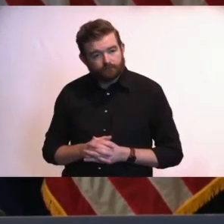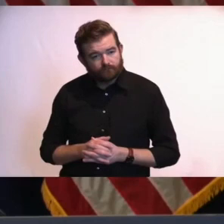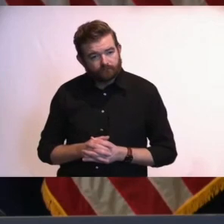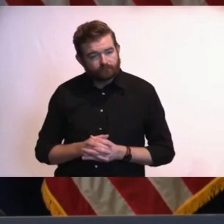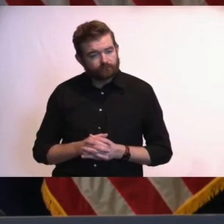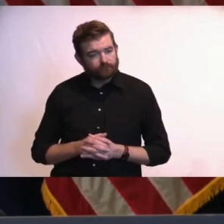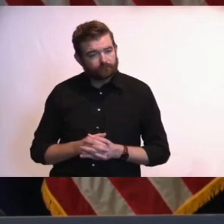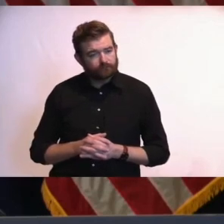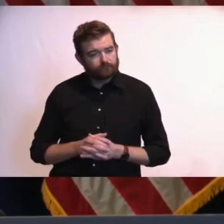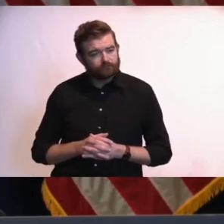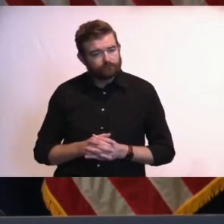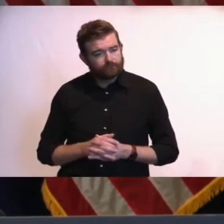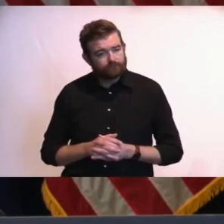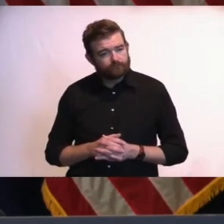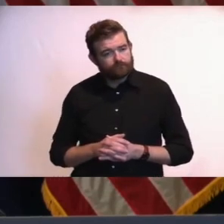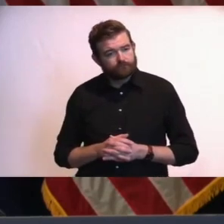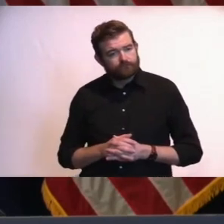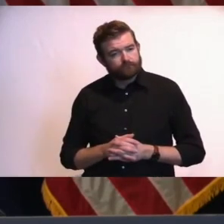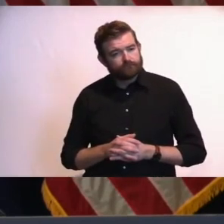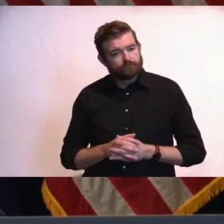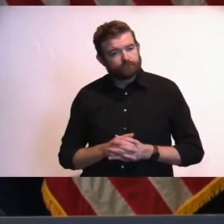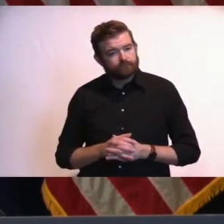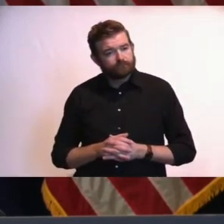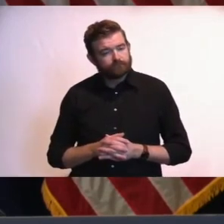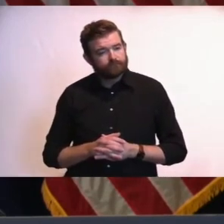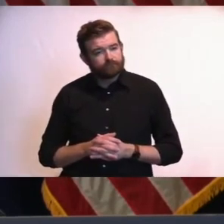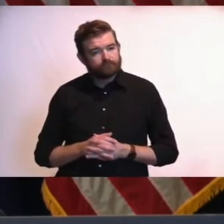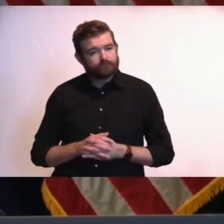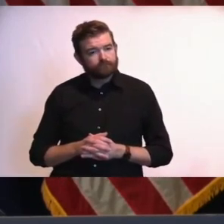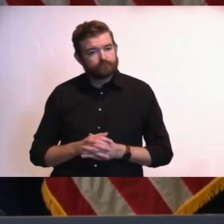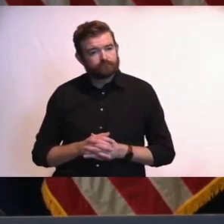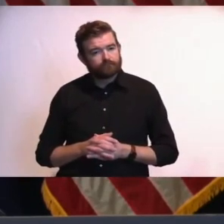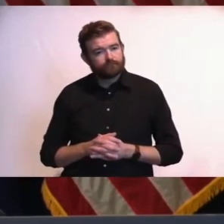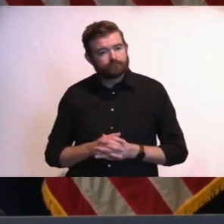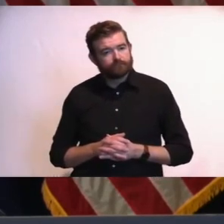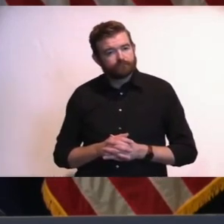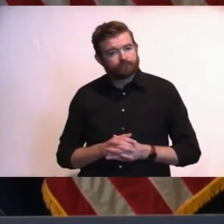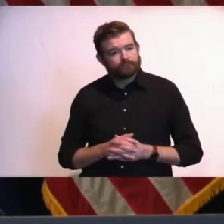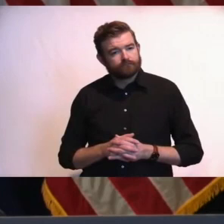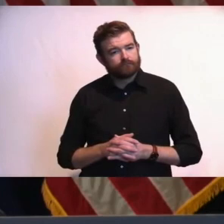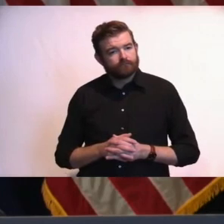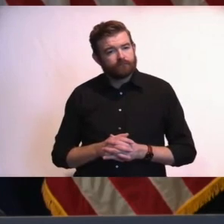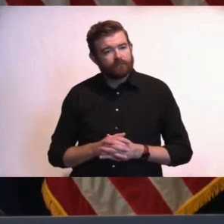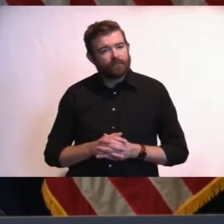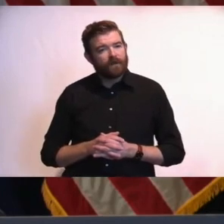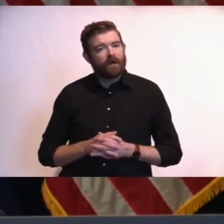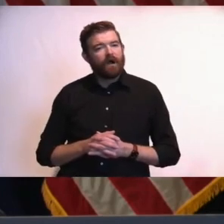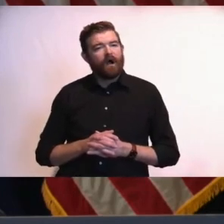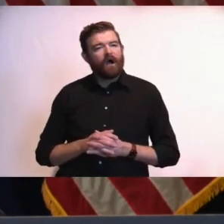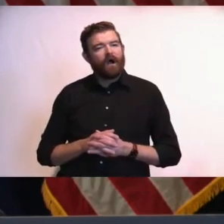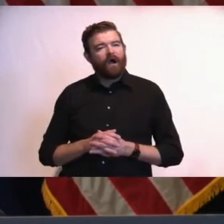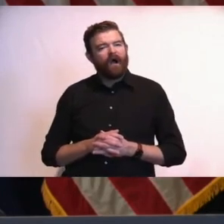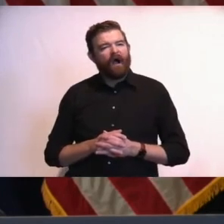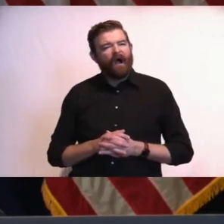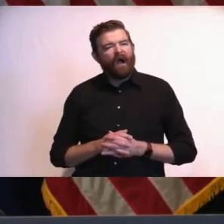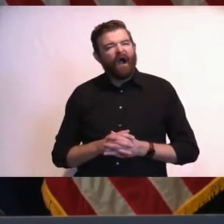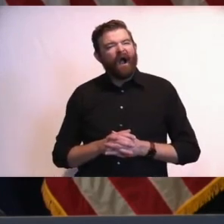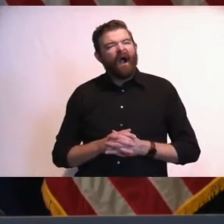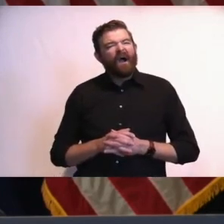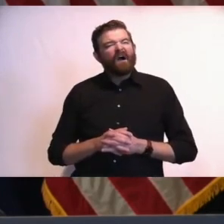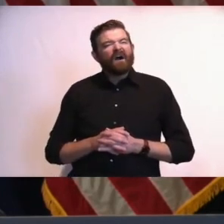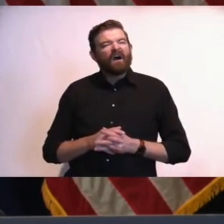with Judy's shop. We even have DOT CDL truck drivers in the